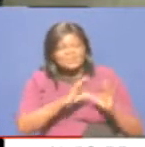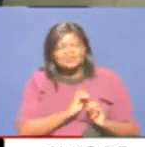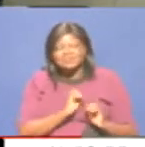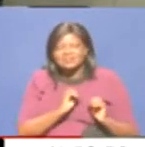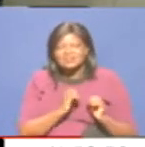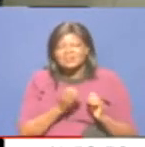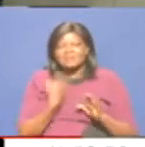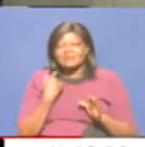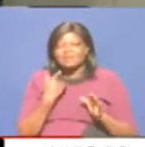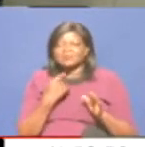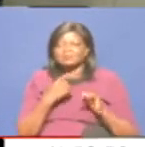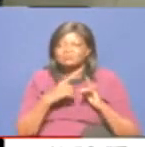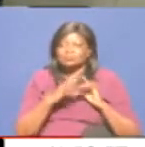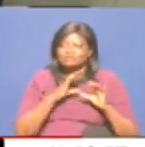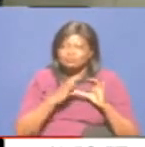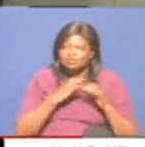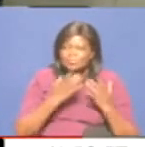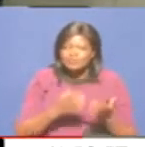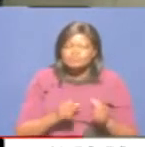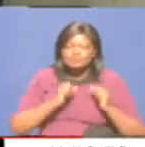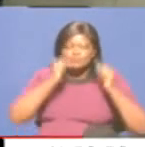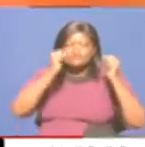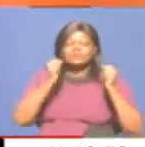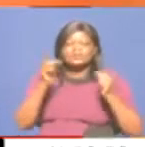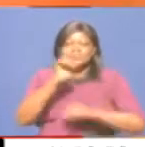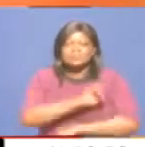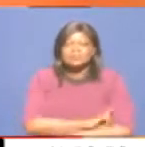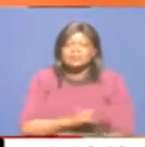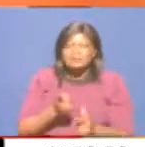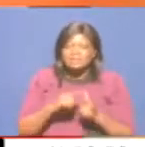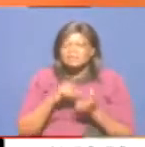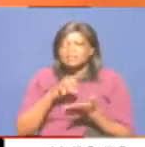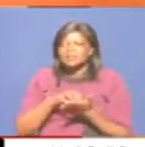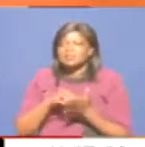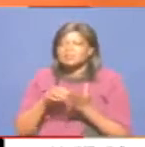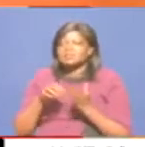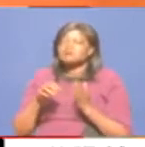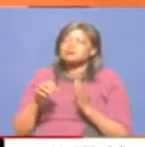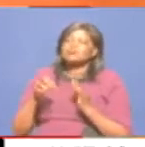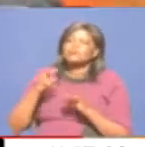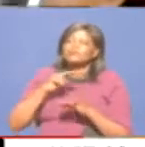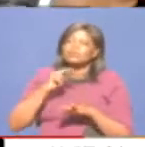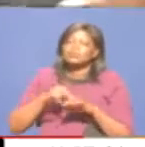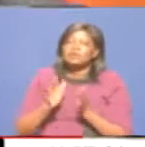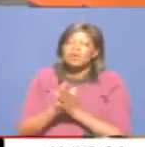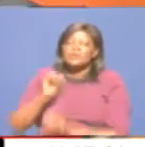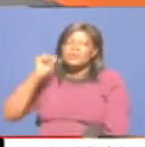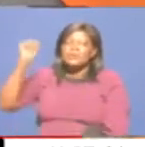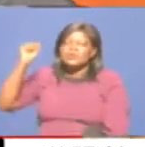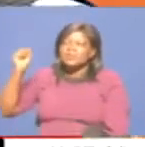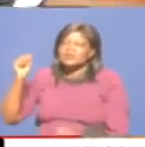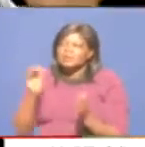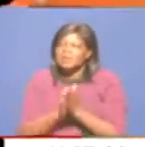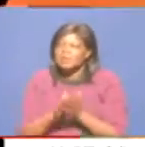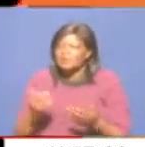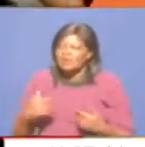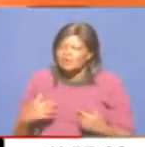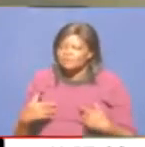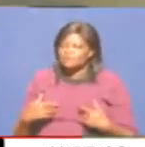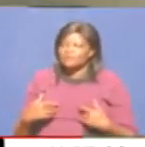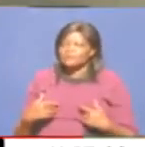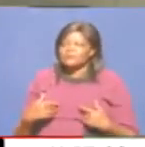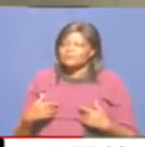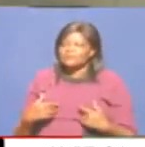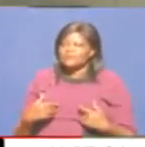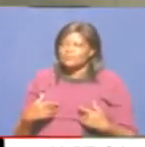sober conversation on Mashujaa Day, of course, and the state of nation and politics of the day. And of course, we have been graced by an